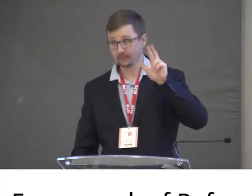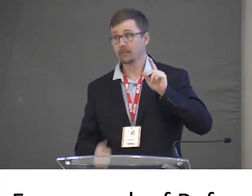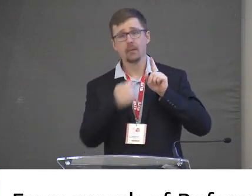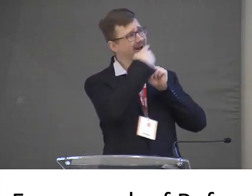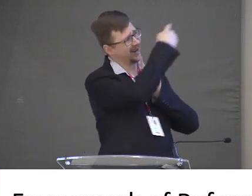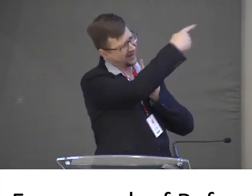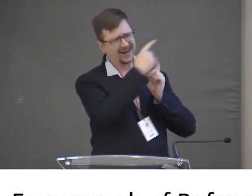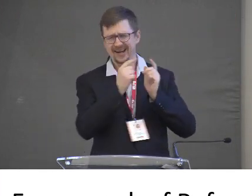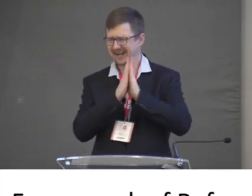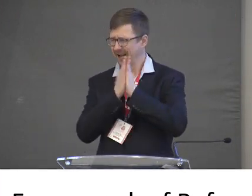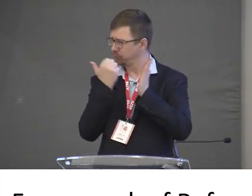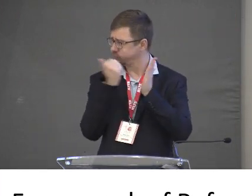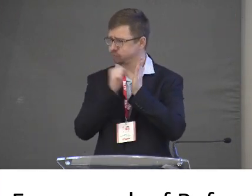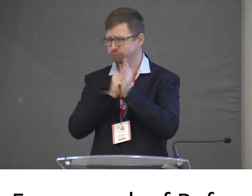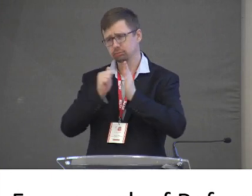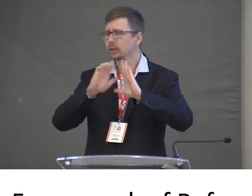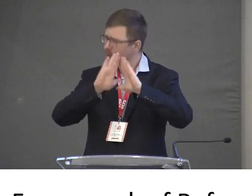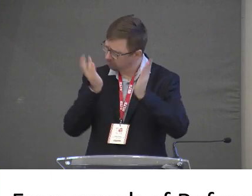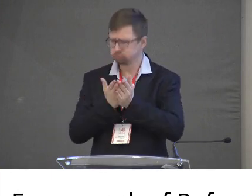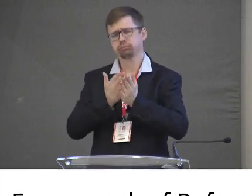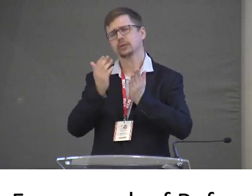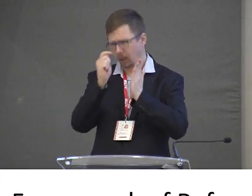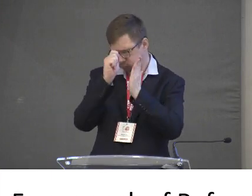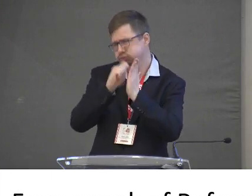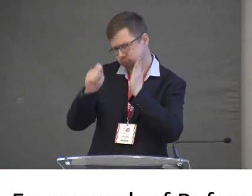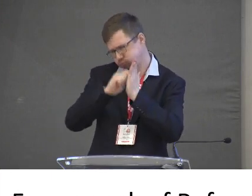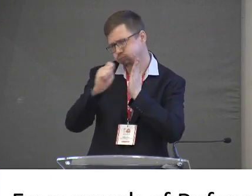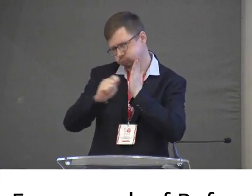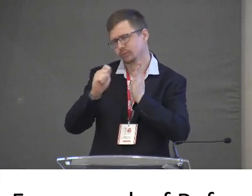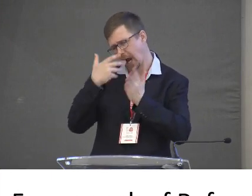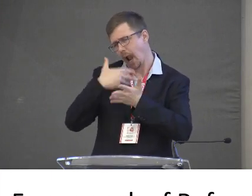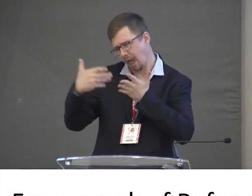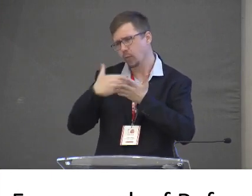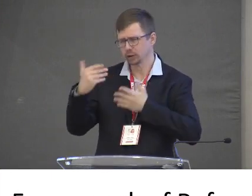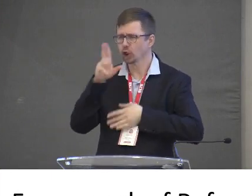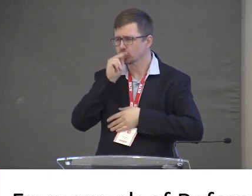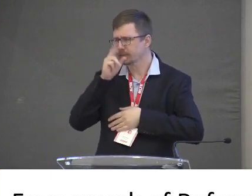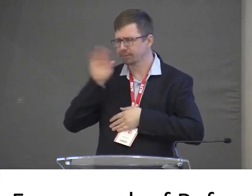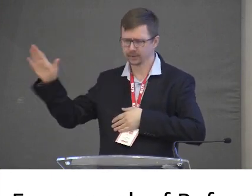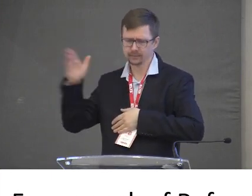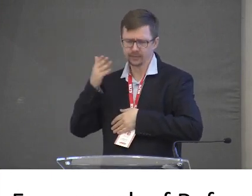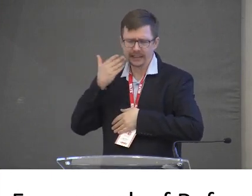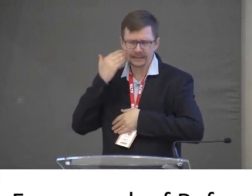publications that were the result of our project.